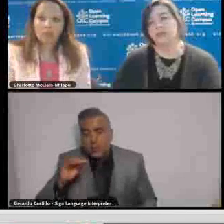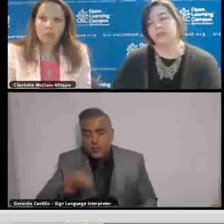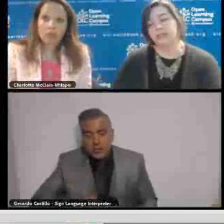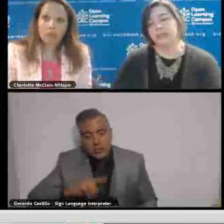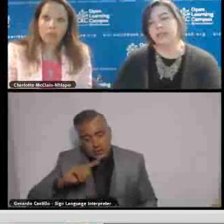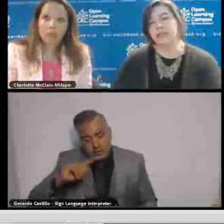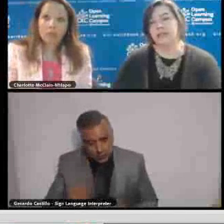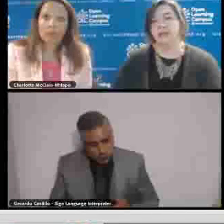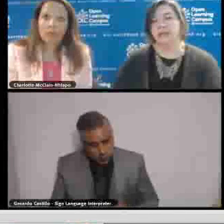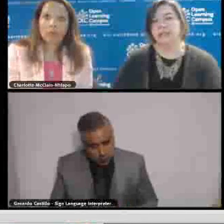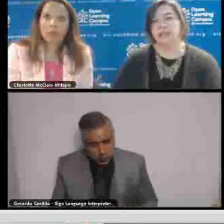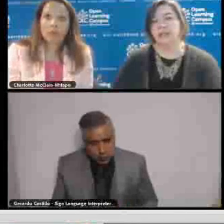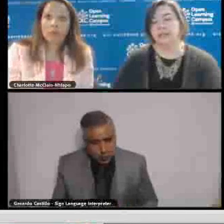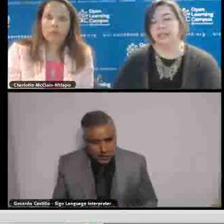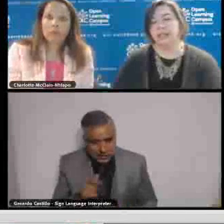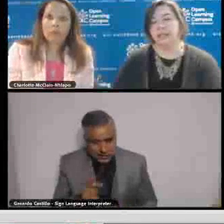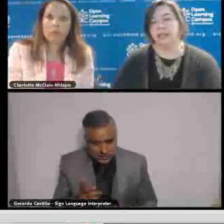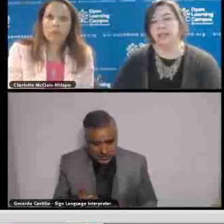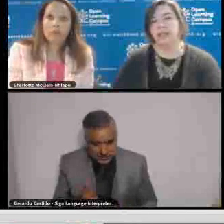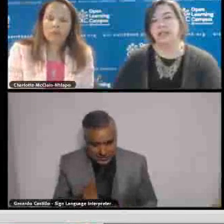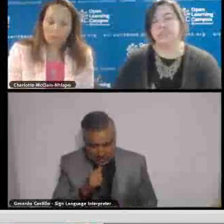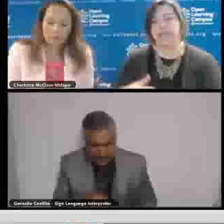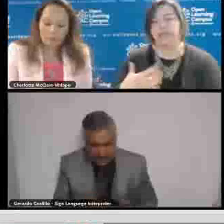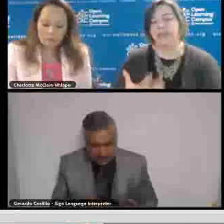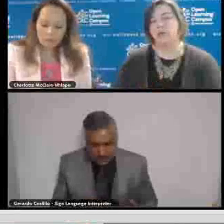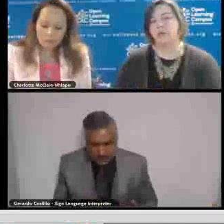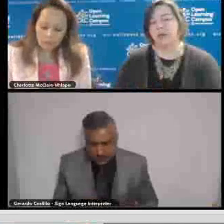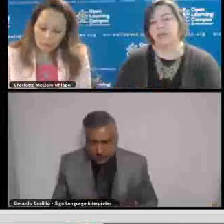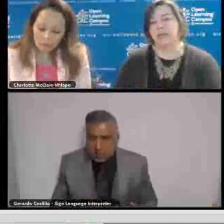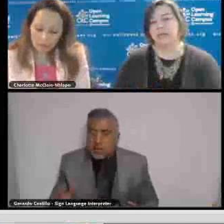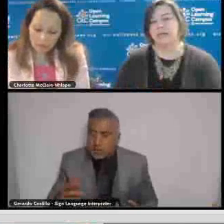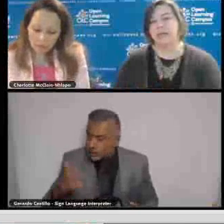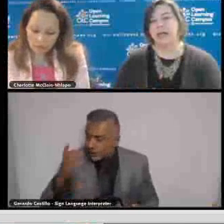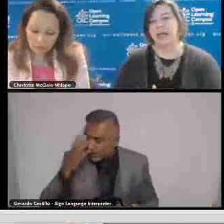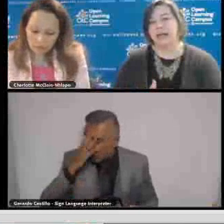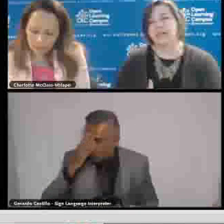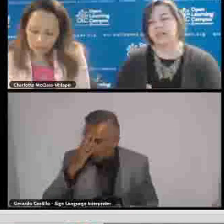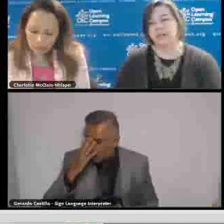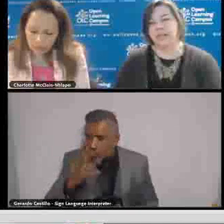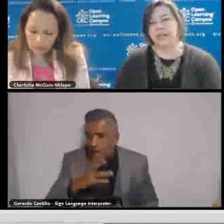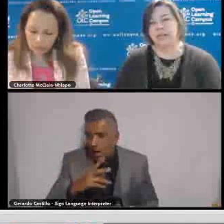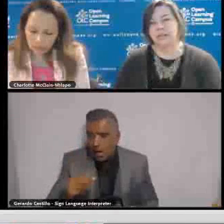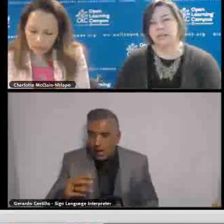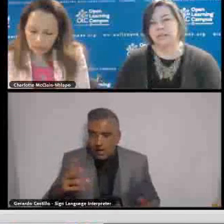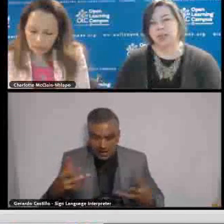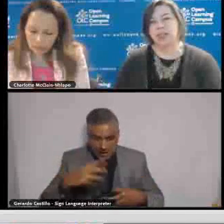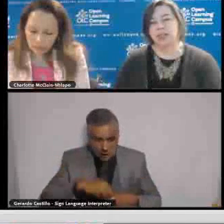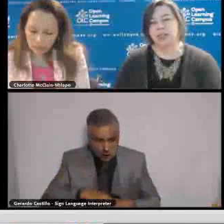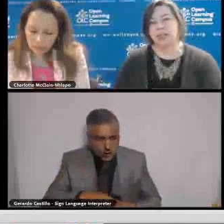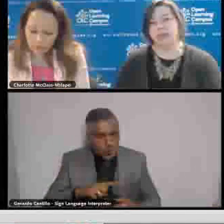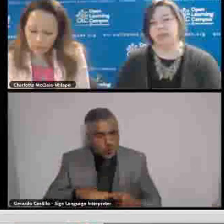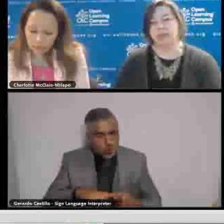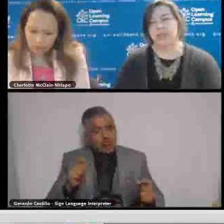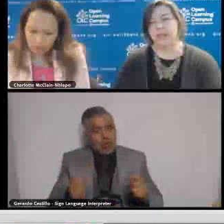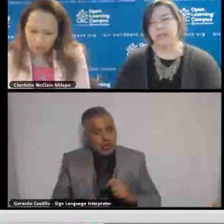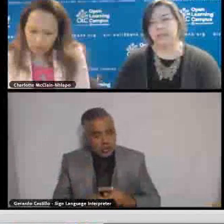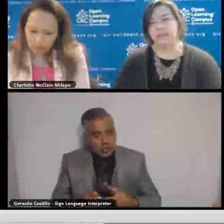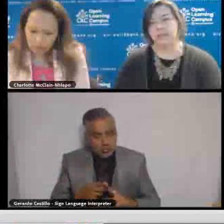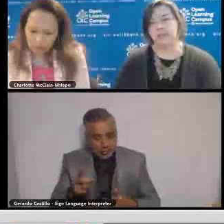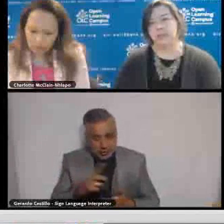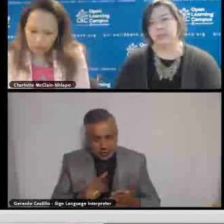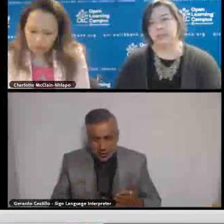things that did not cost a lot of money at all. It's just having that awareness and integrating those changes into the design of